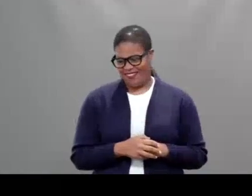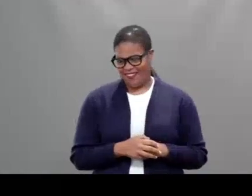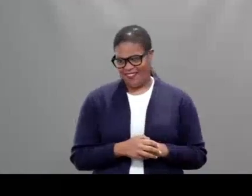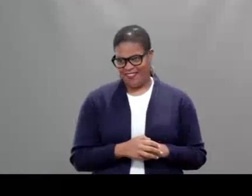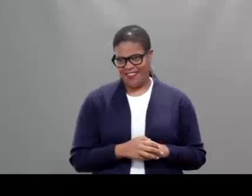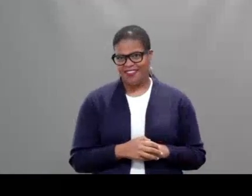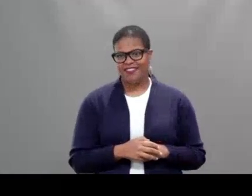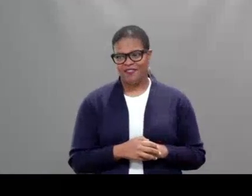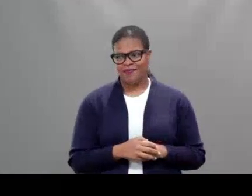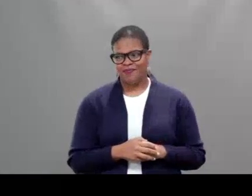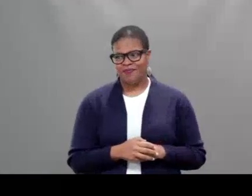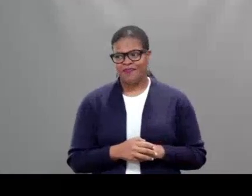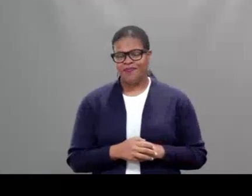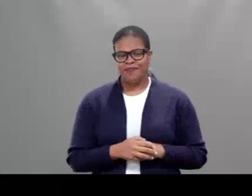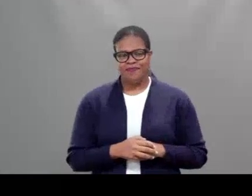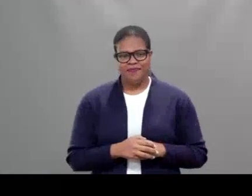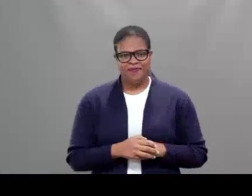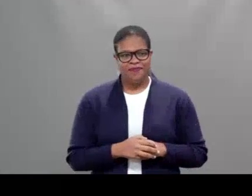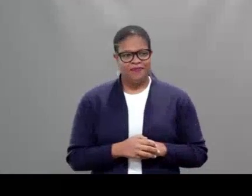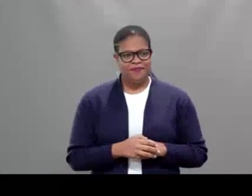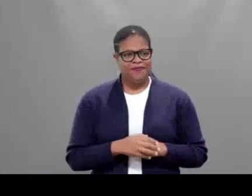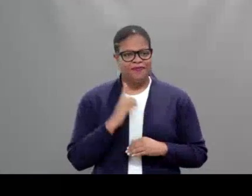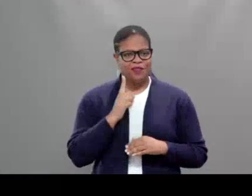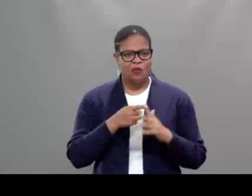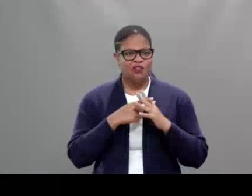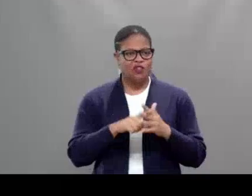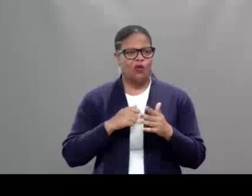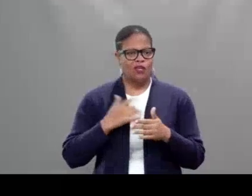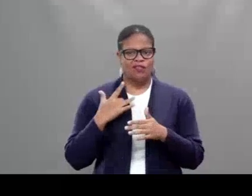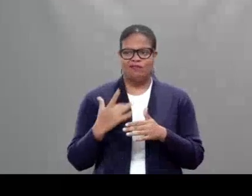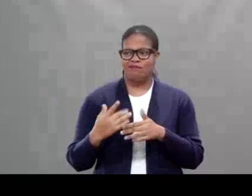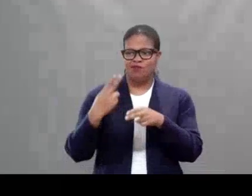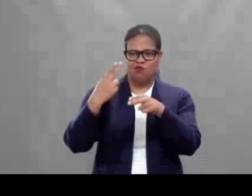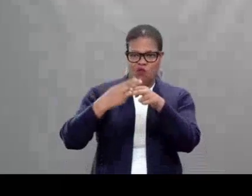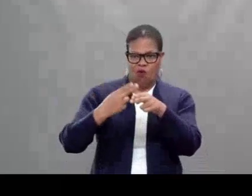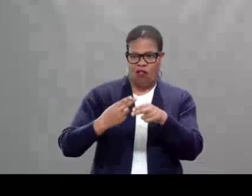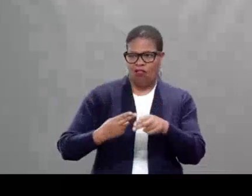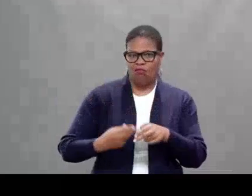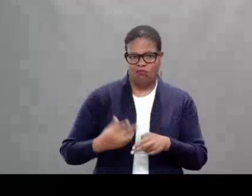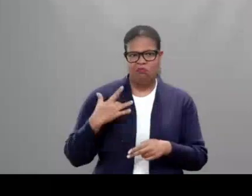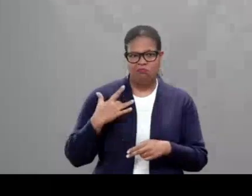We'll start off with just a typical roll call that we normally do.